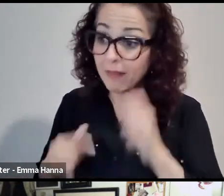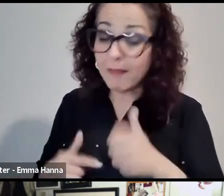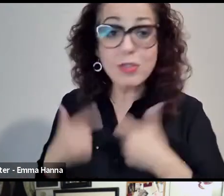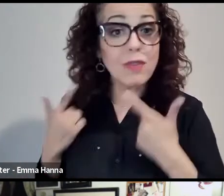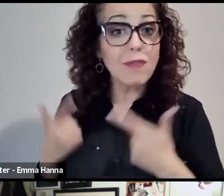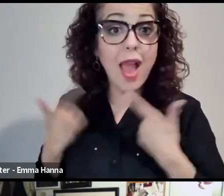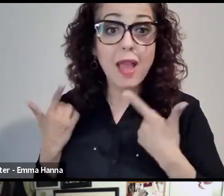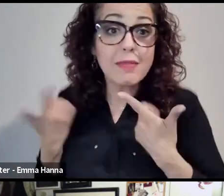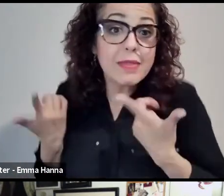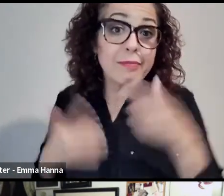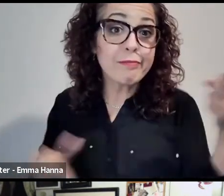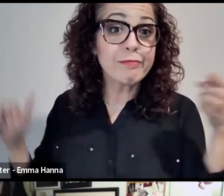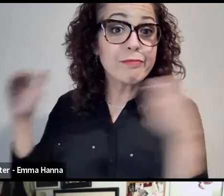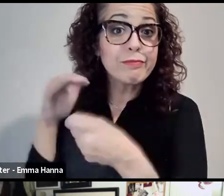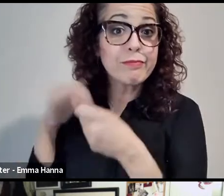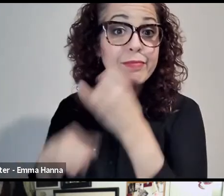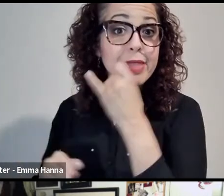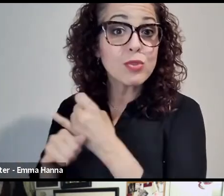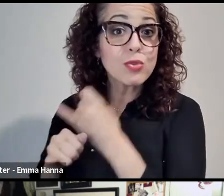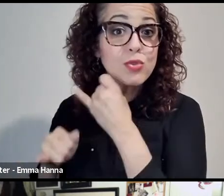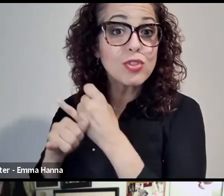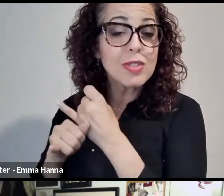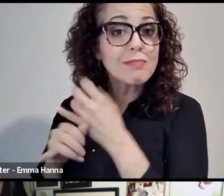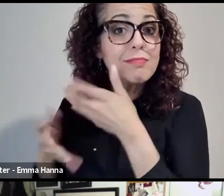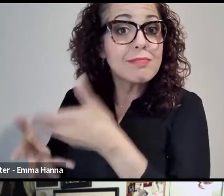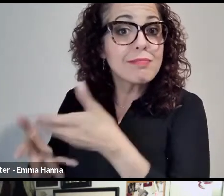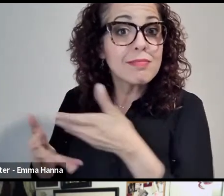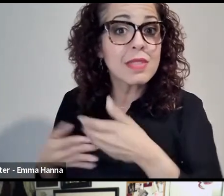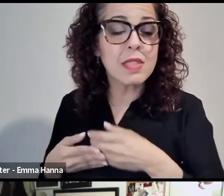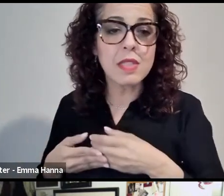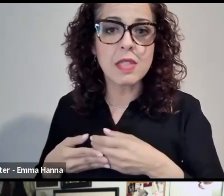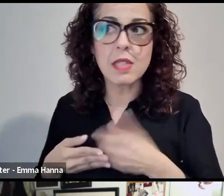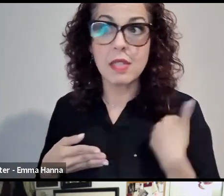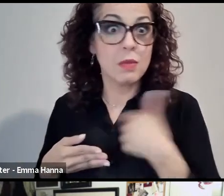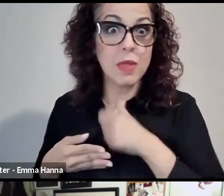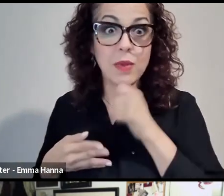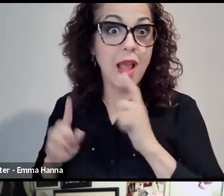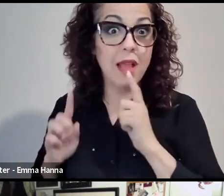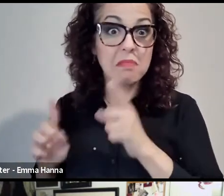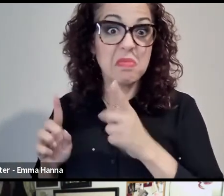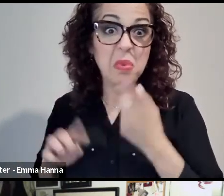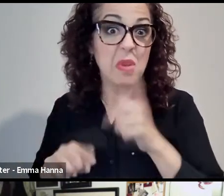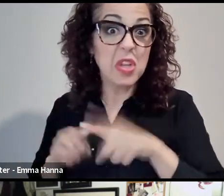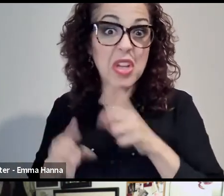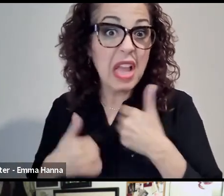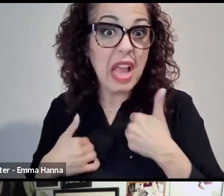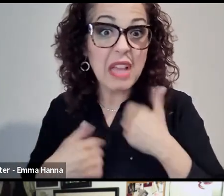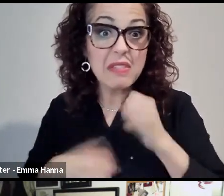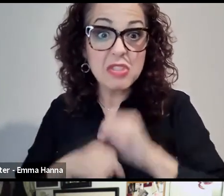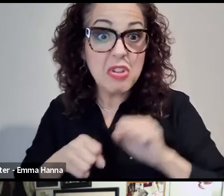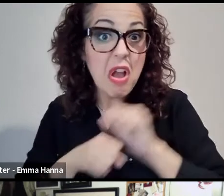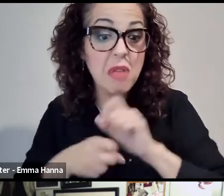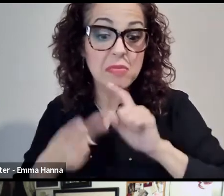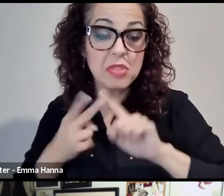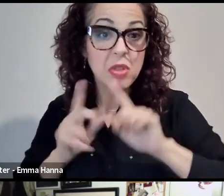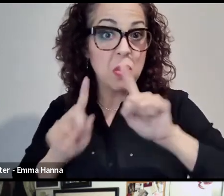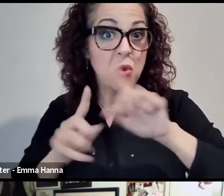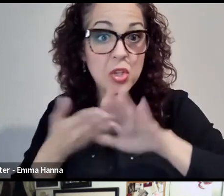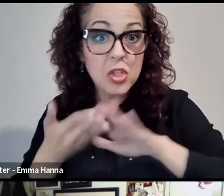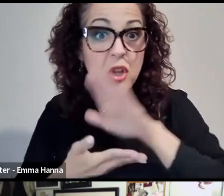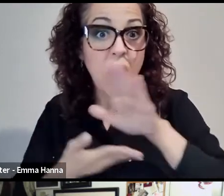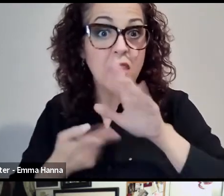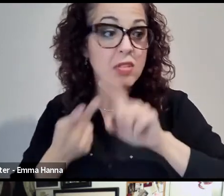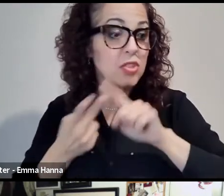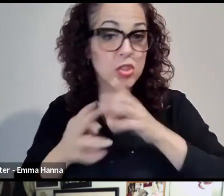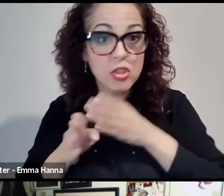an institution. And we weren't destined for jobs or careers or college or marriage or families